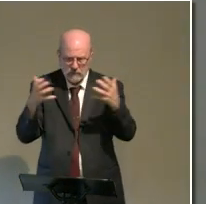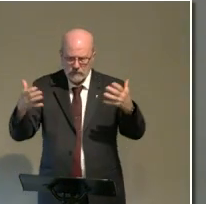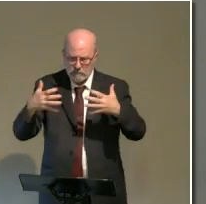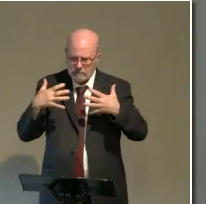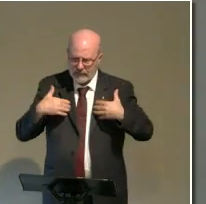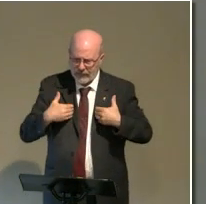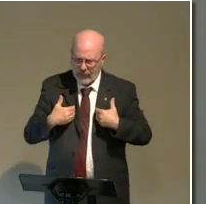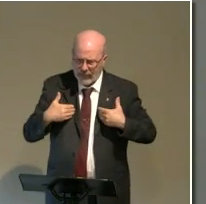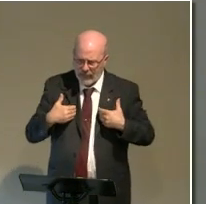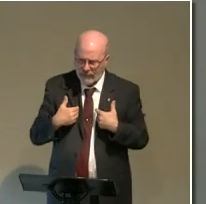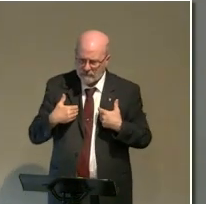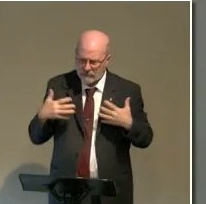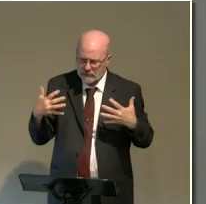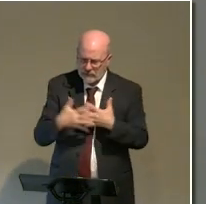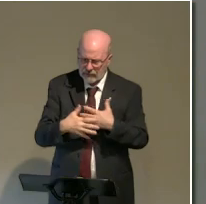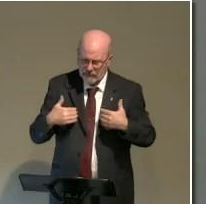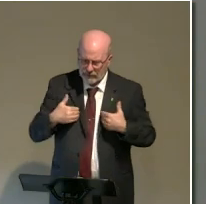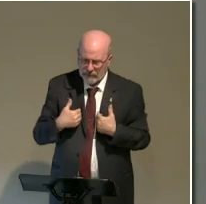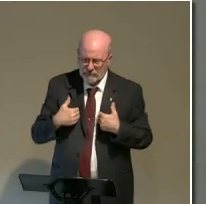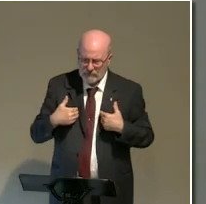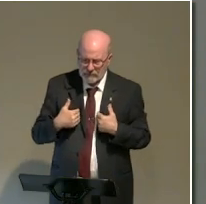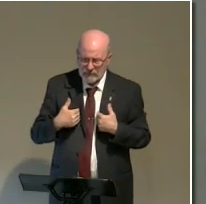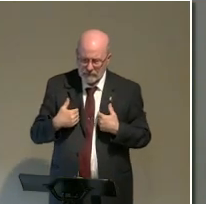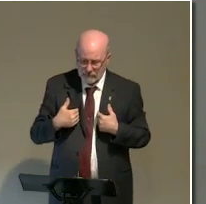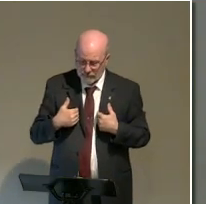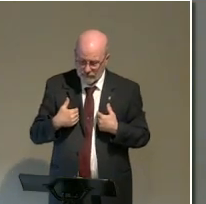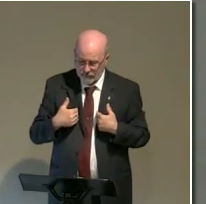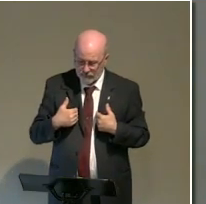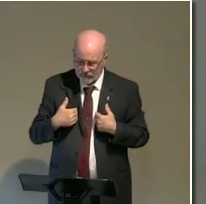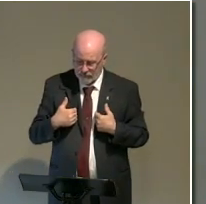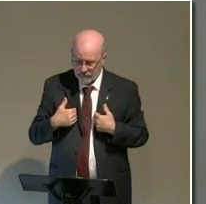animal. That's a scary animal, okay?